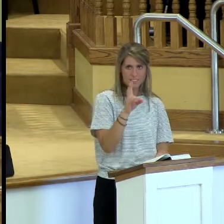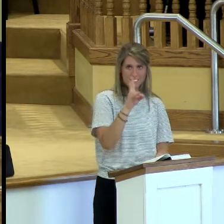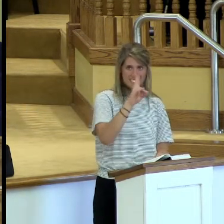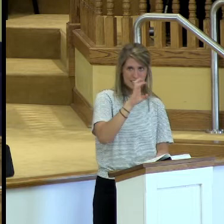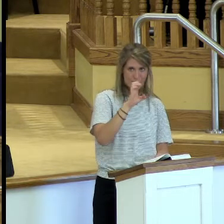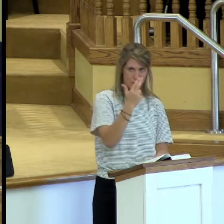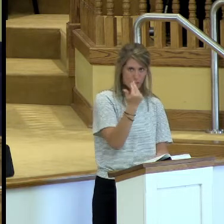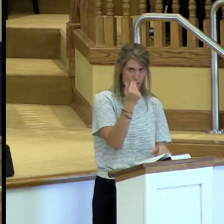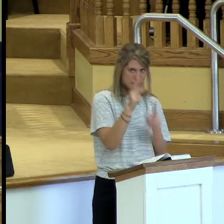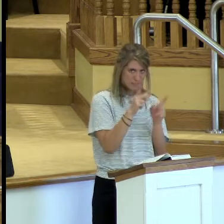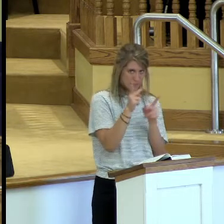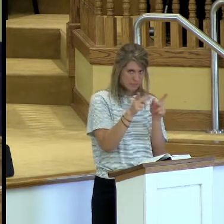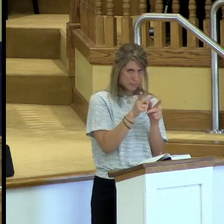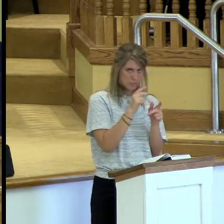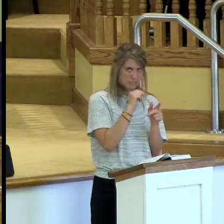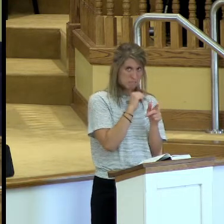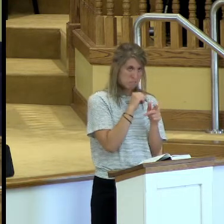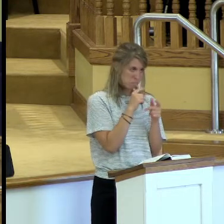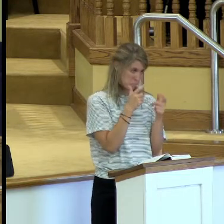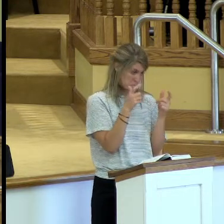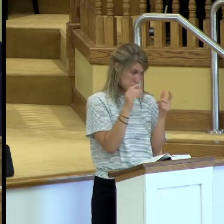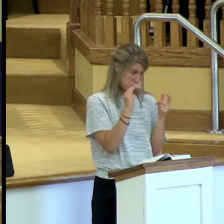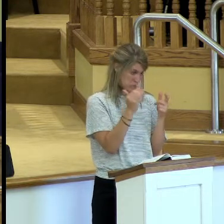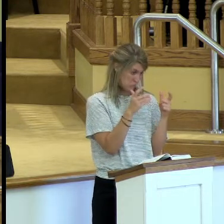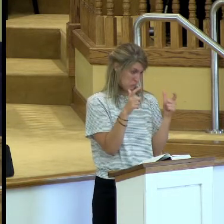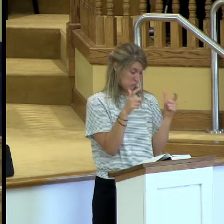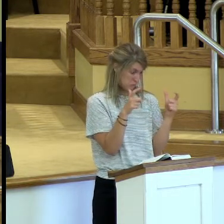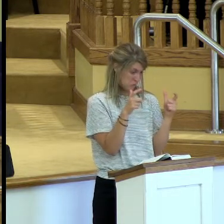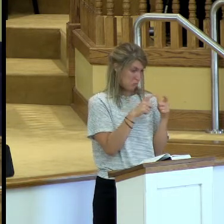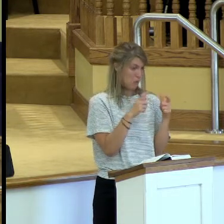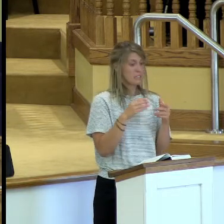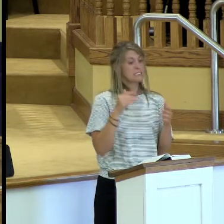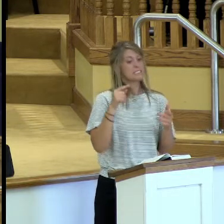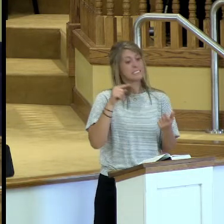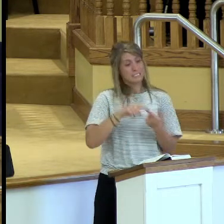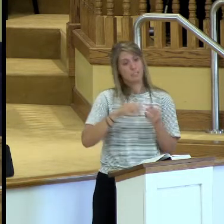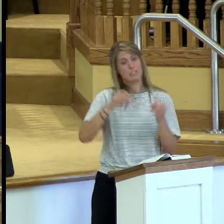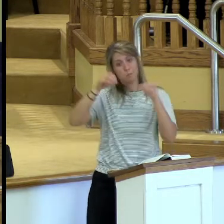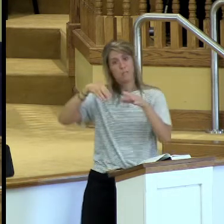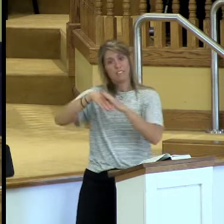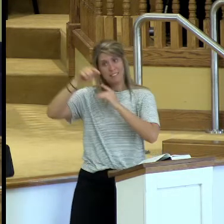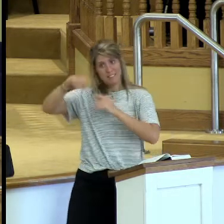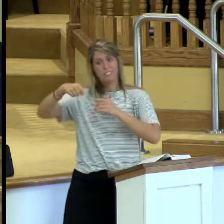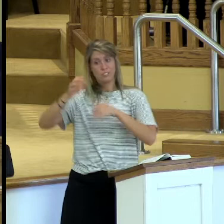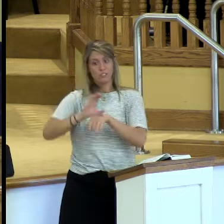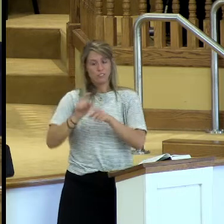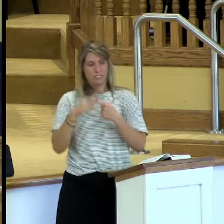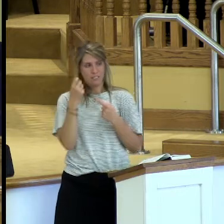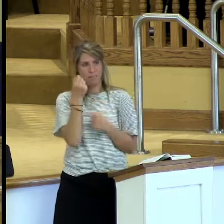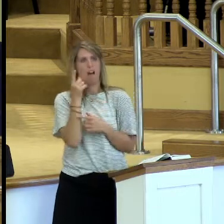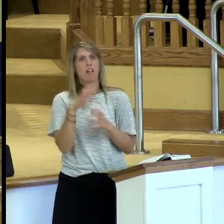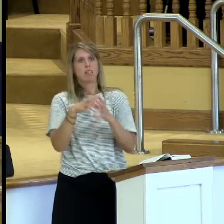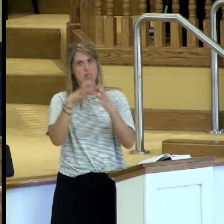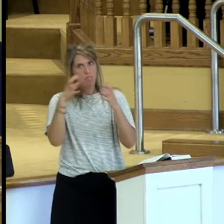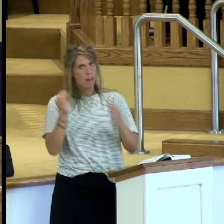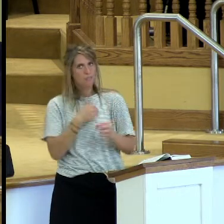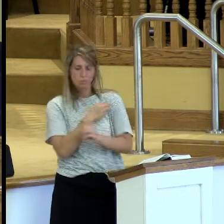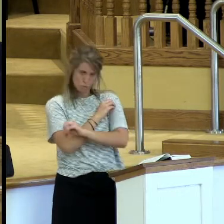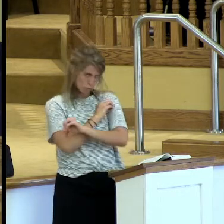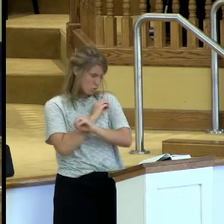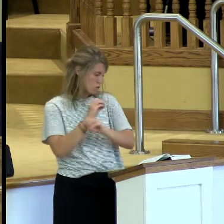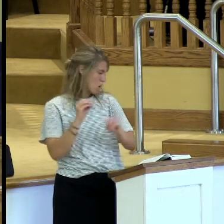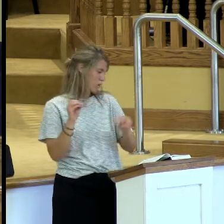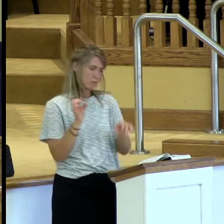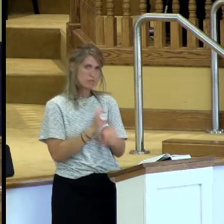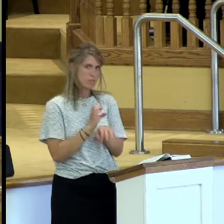713 people. Doesn't sound like a lot until you try and put those 713 in this church. That's a lot of souls. No church